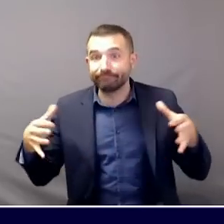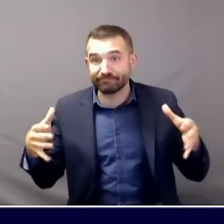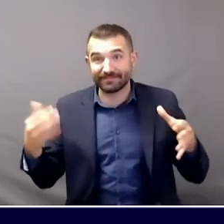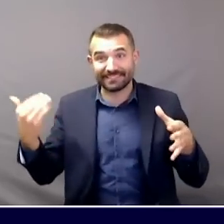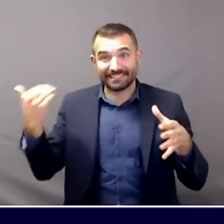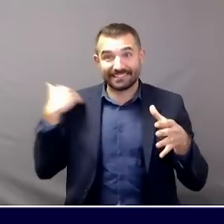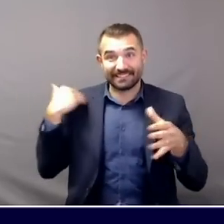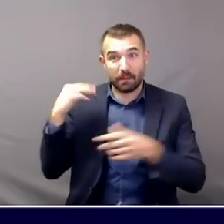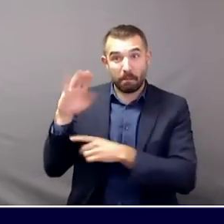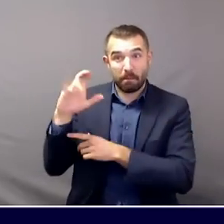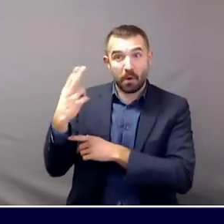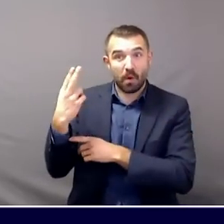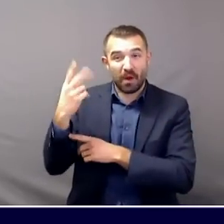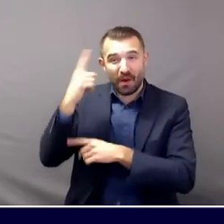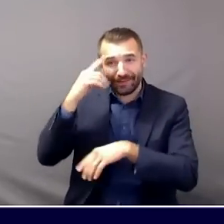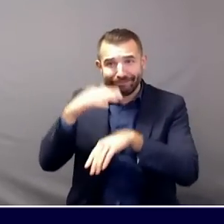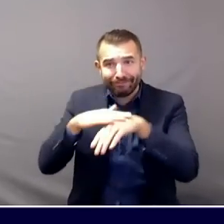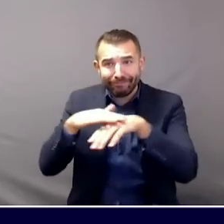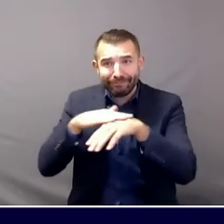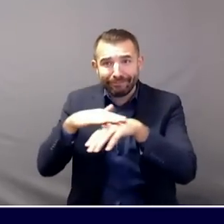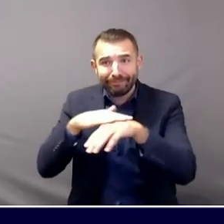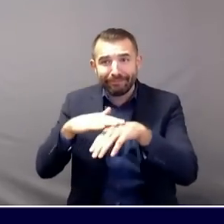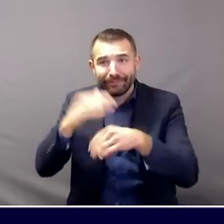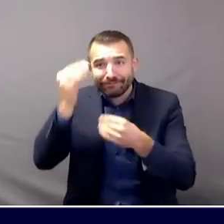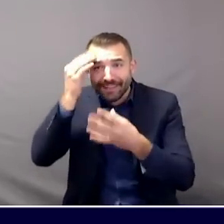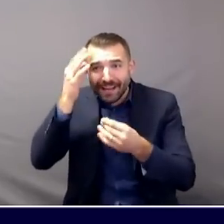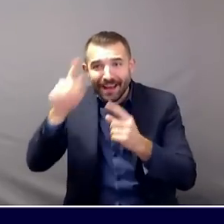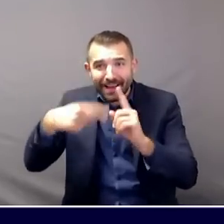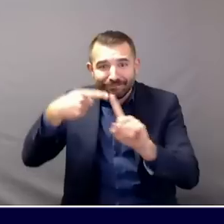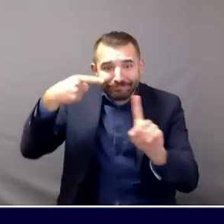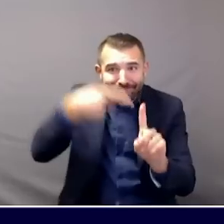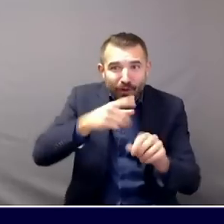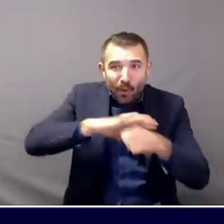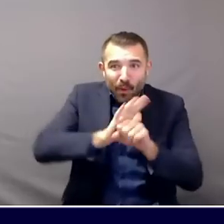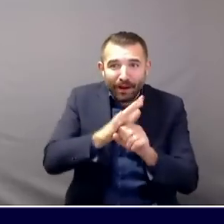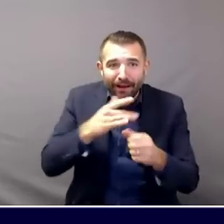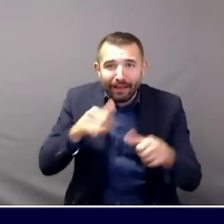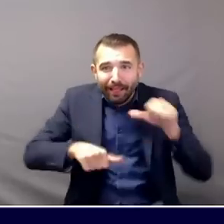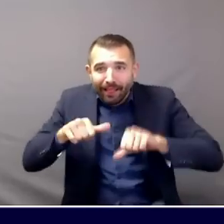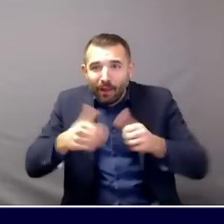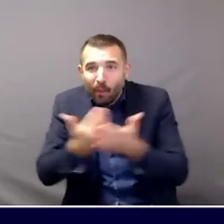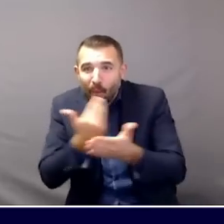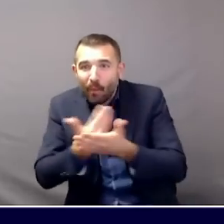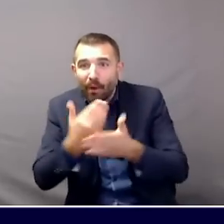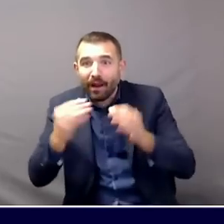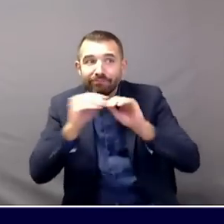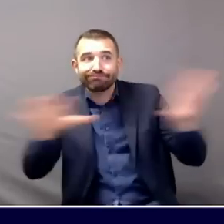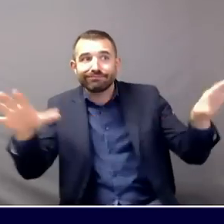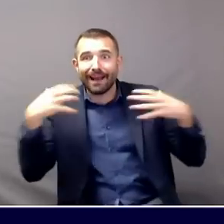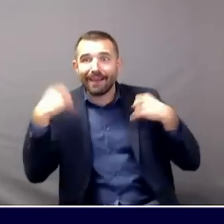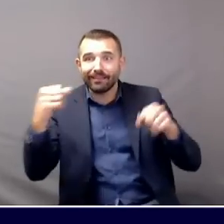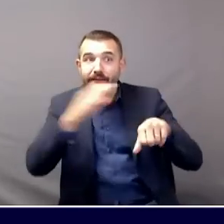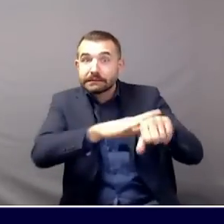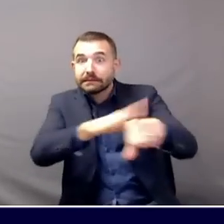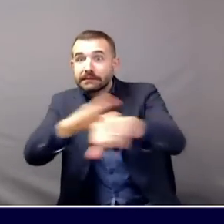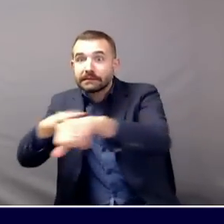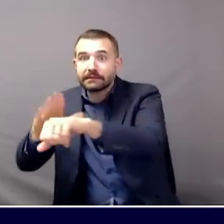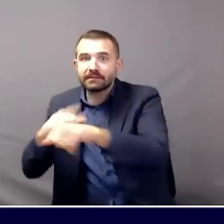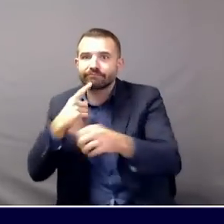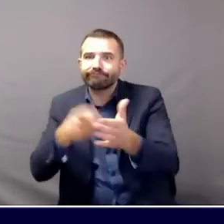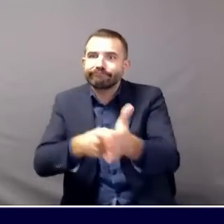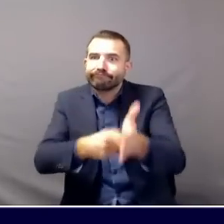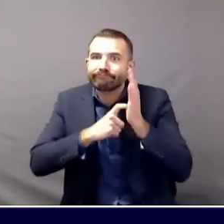but public health experts warned us that we had to flatten the curve, the rate of new infections, to prevent our hospitals from